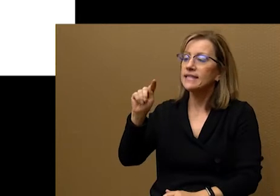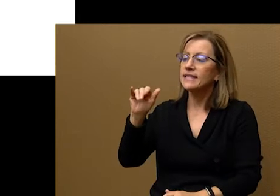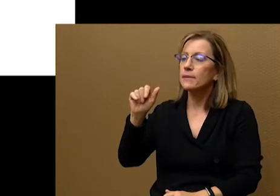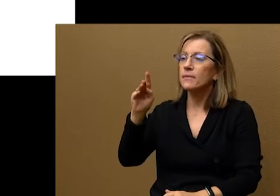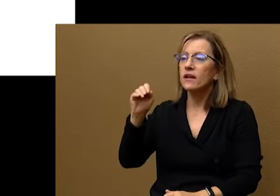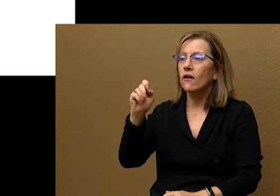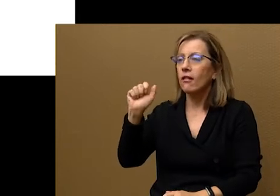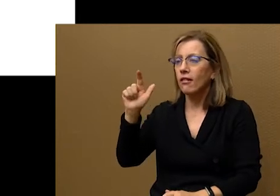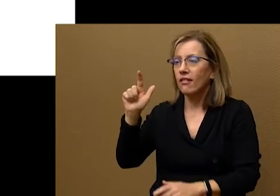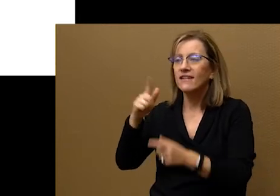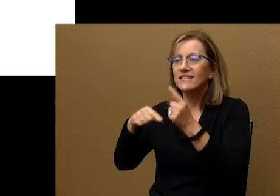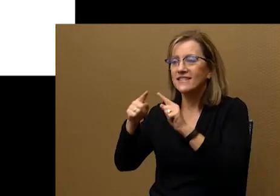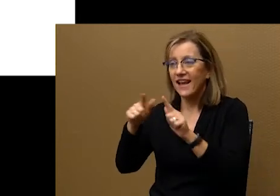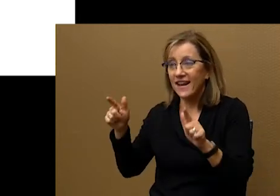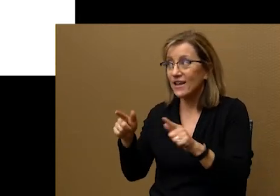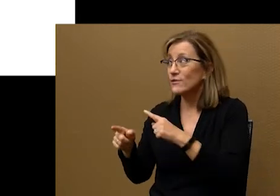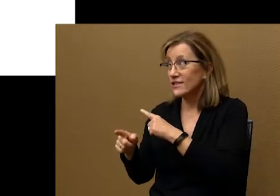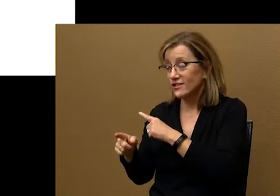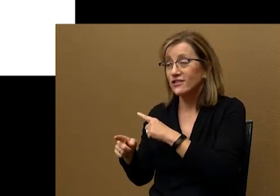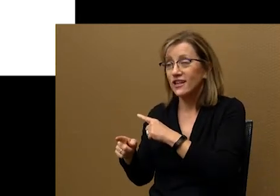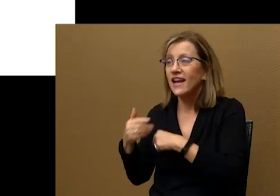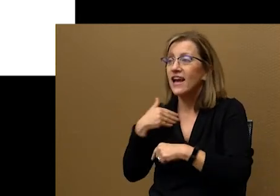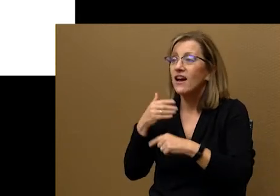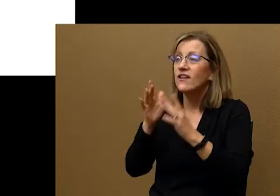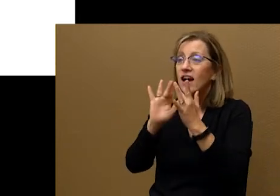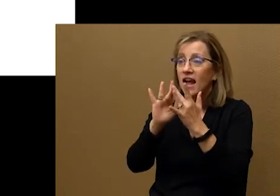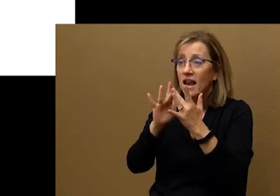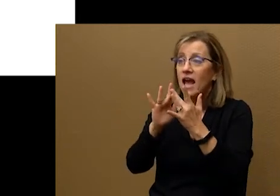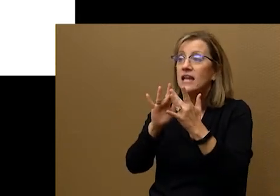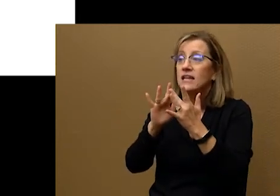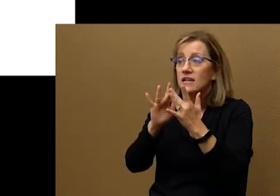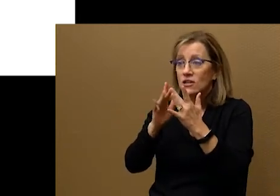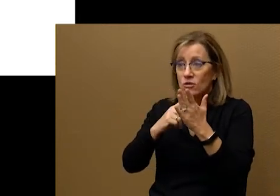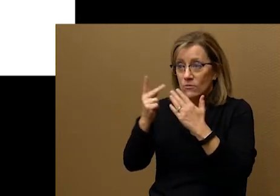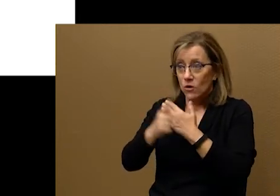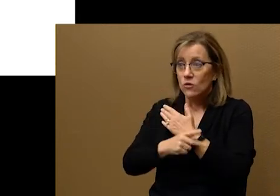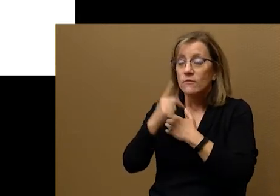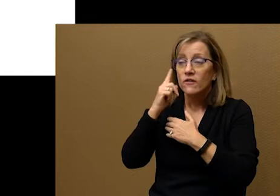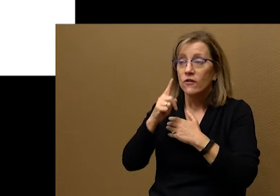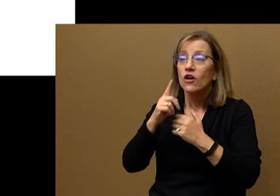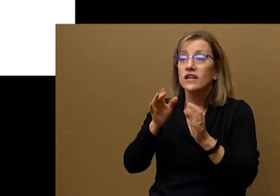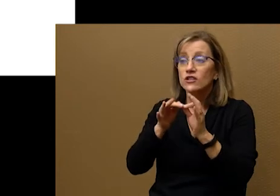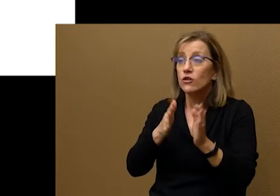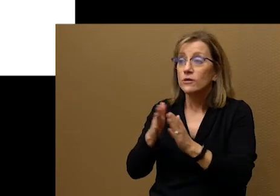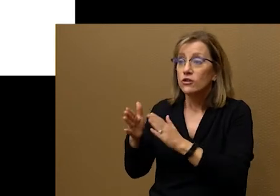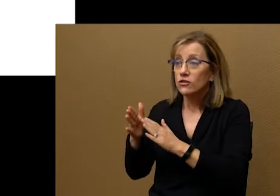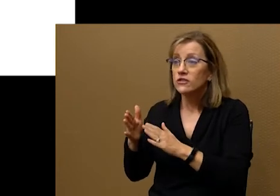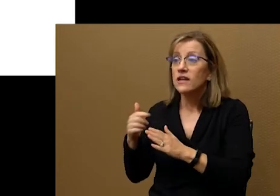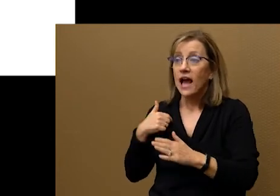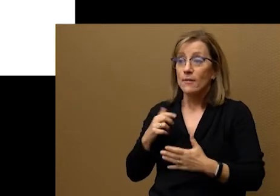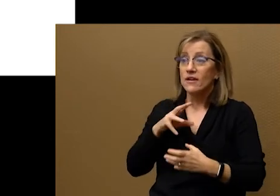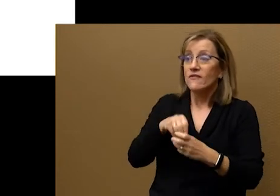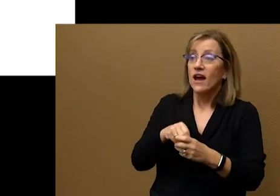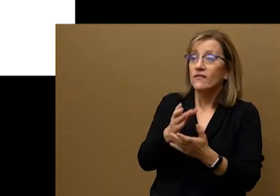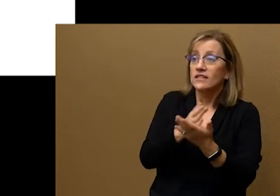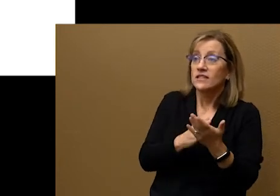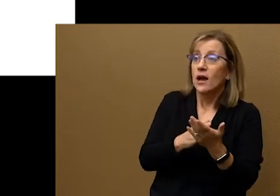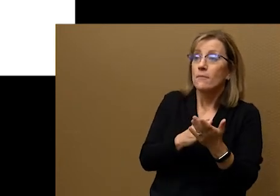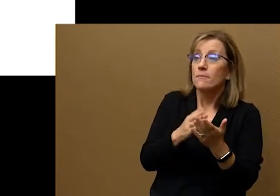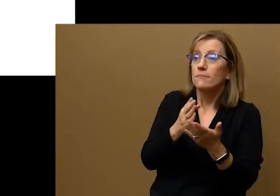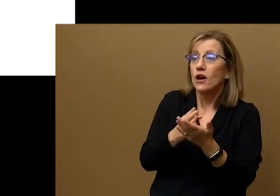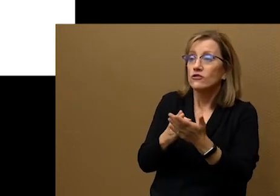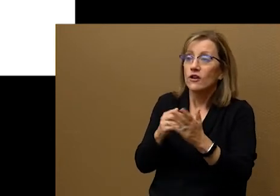Language. They have a training online program for interpreters. I was involved in certain aspects of creating